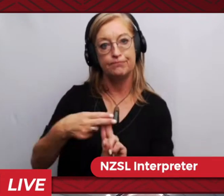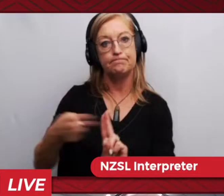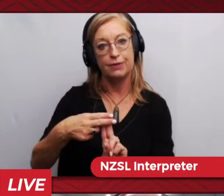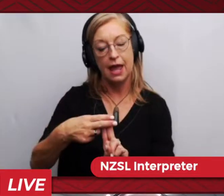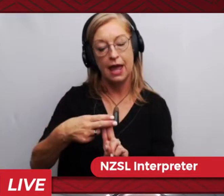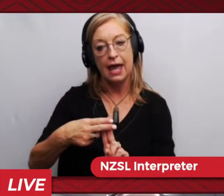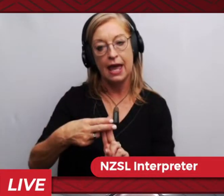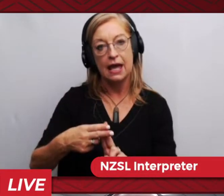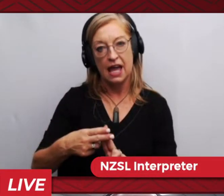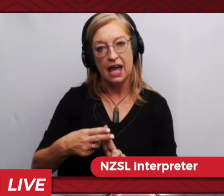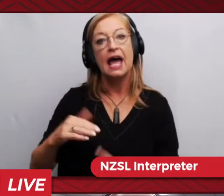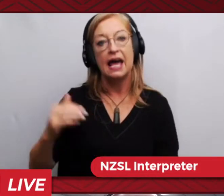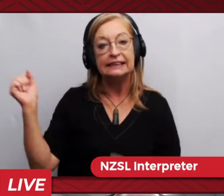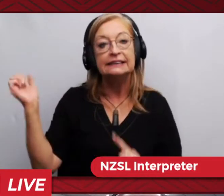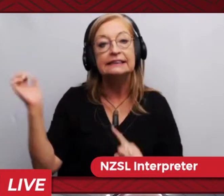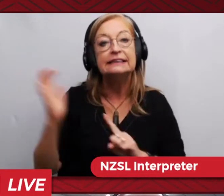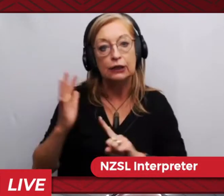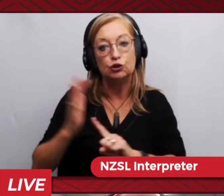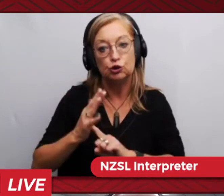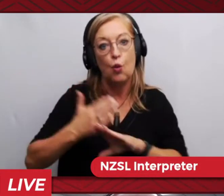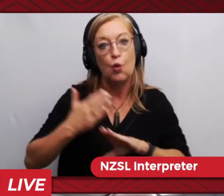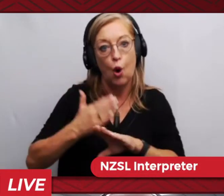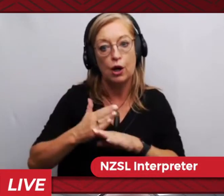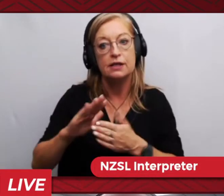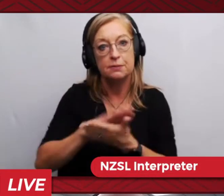they can continue to have access to fuel.